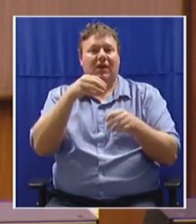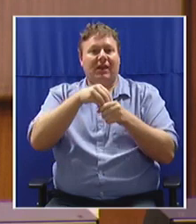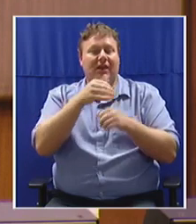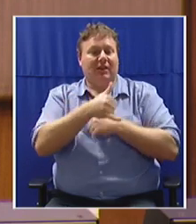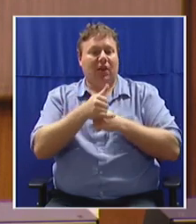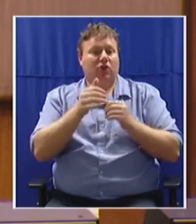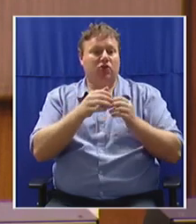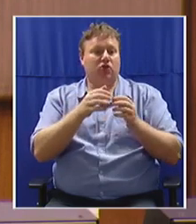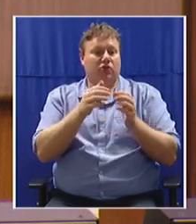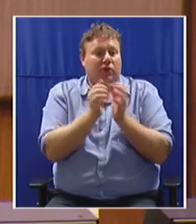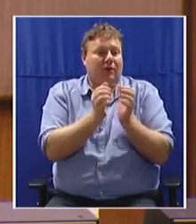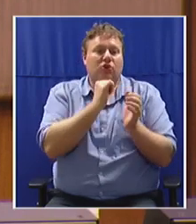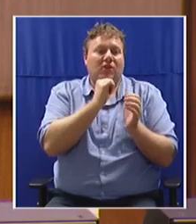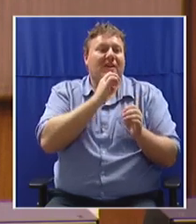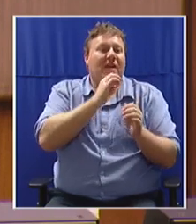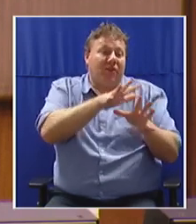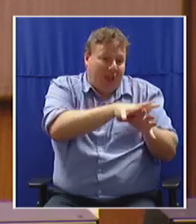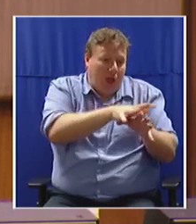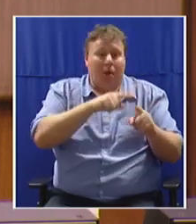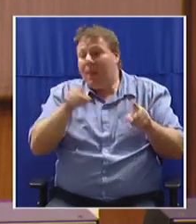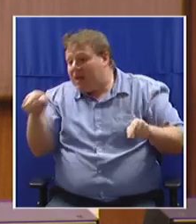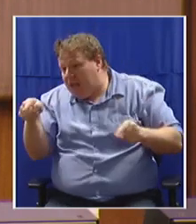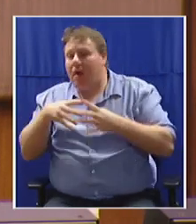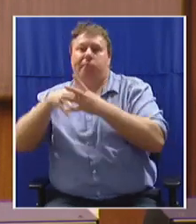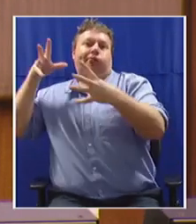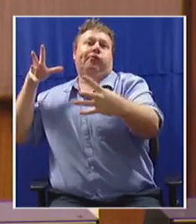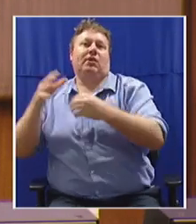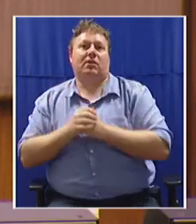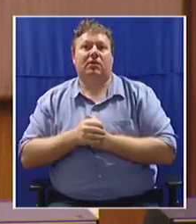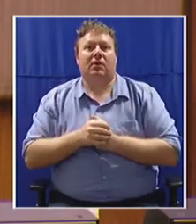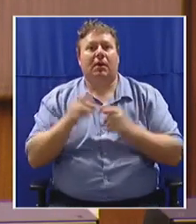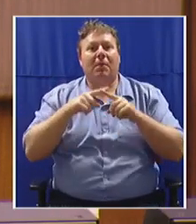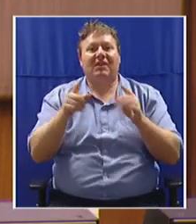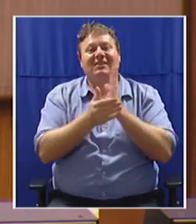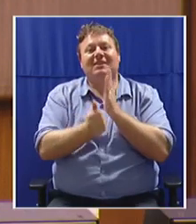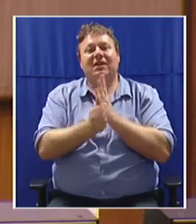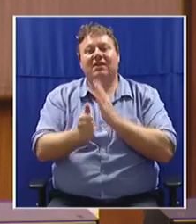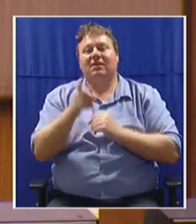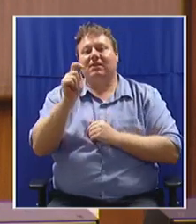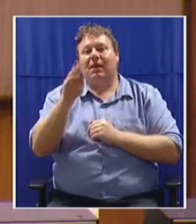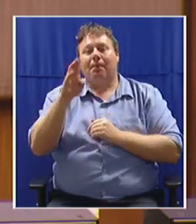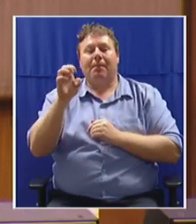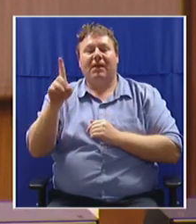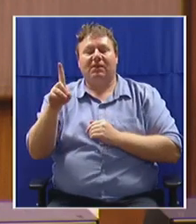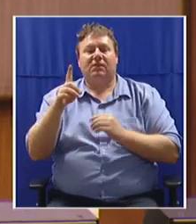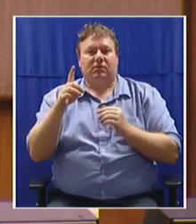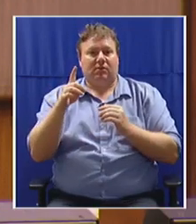as a result of the fact that the skills at TVET colleges do not speak to the skills needs of the